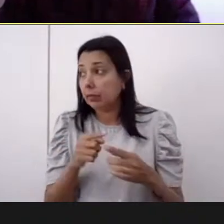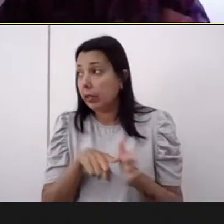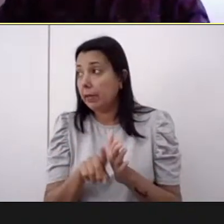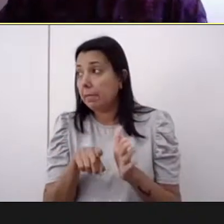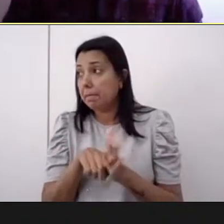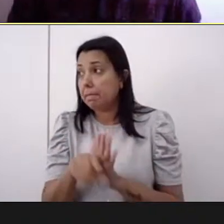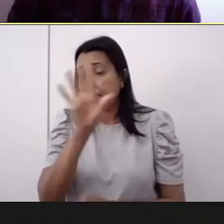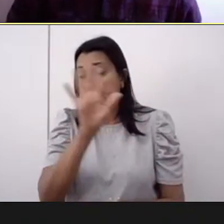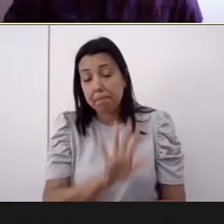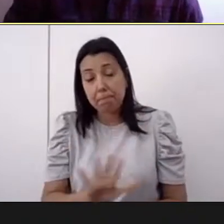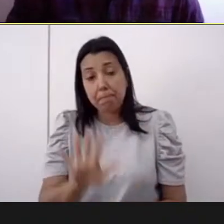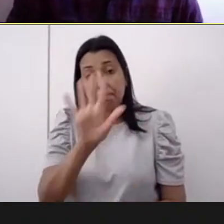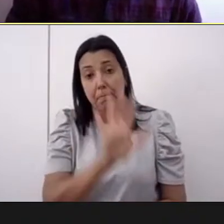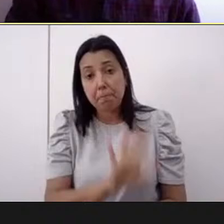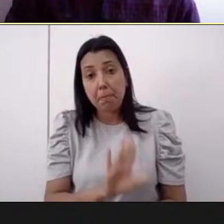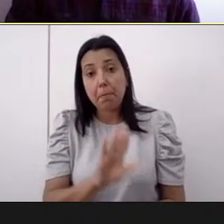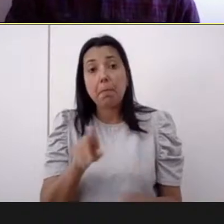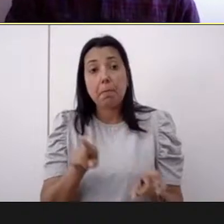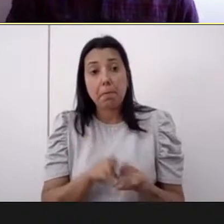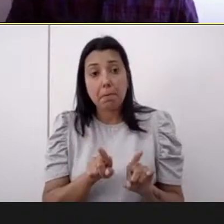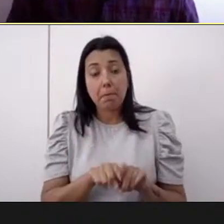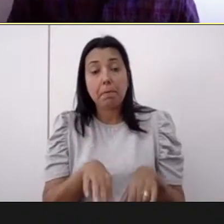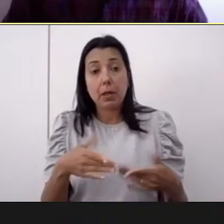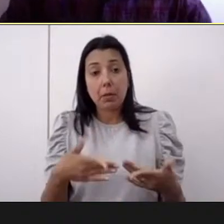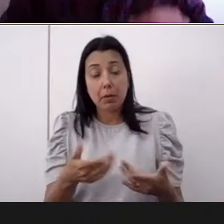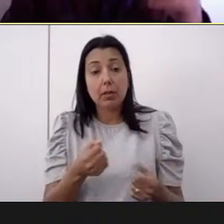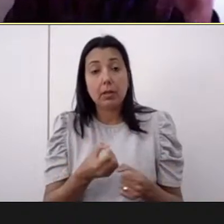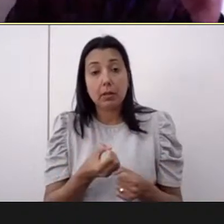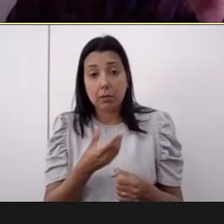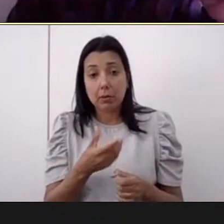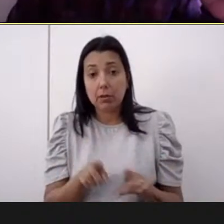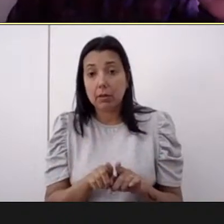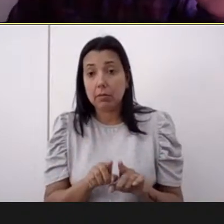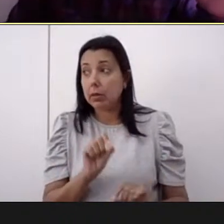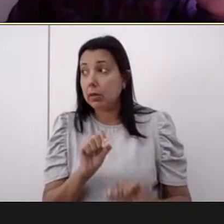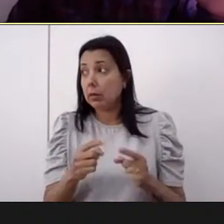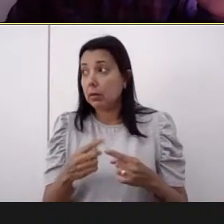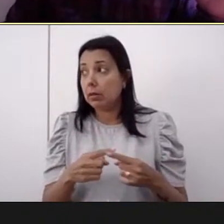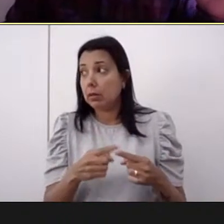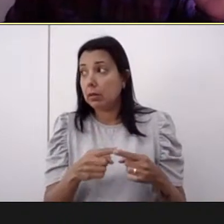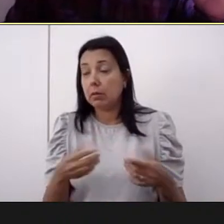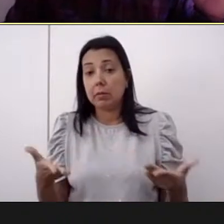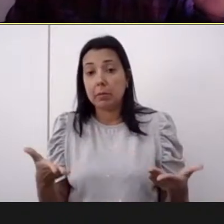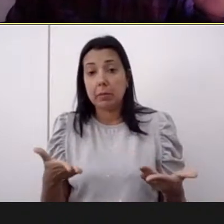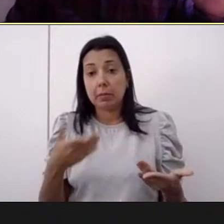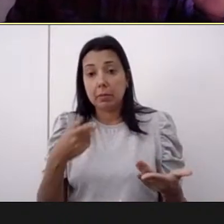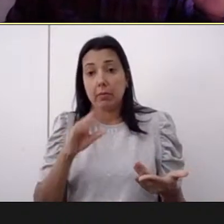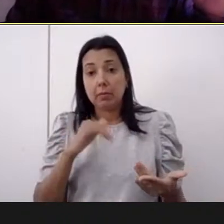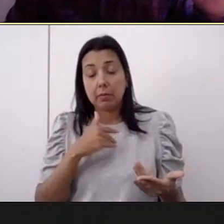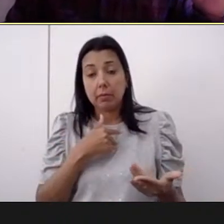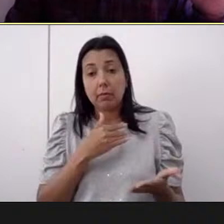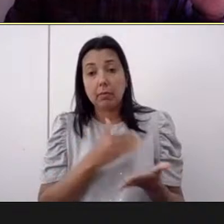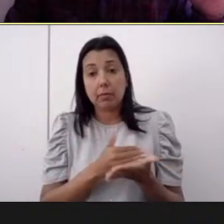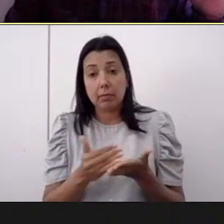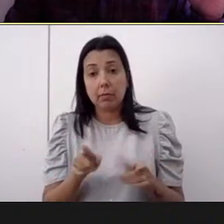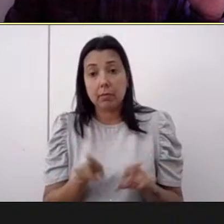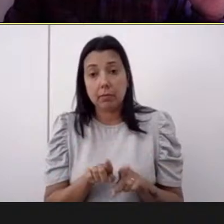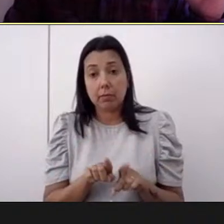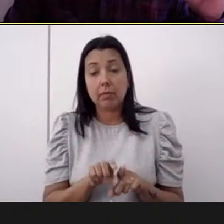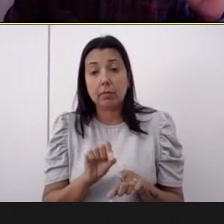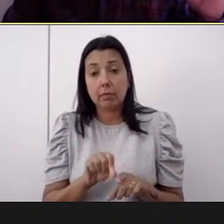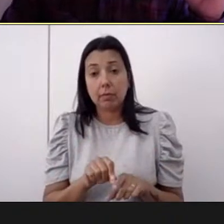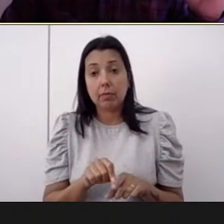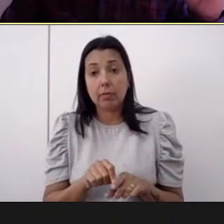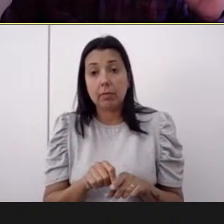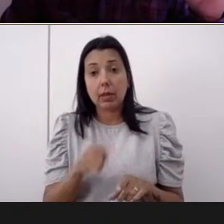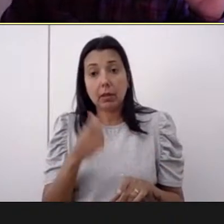enlightening for students willing to start investigating how global public policies work.